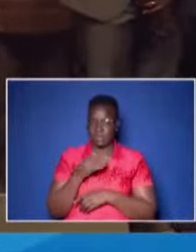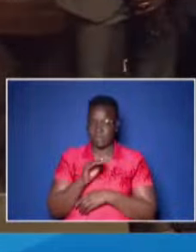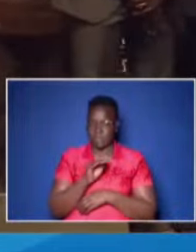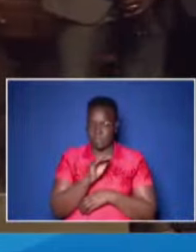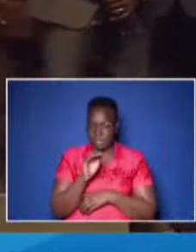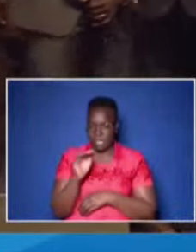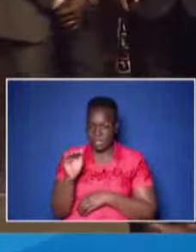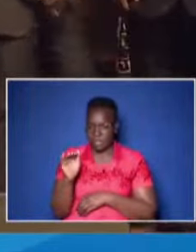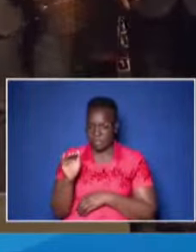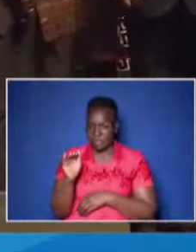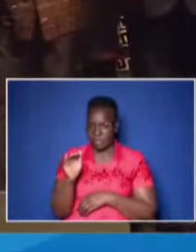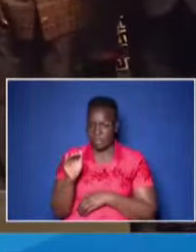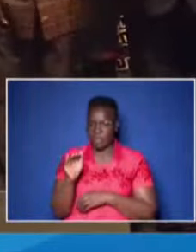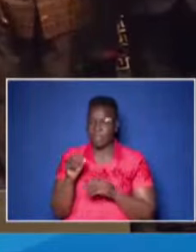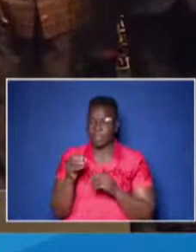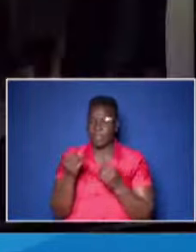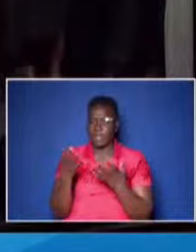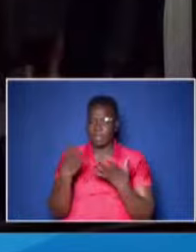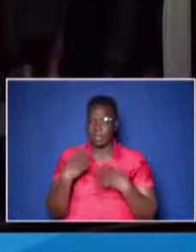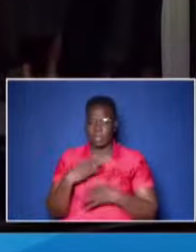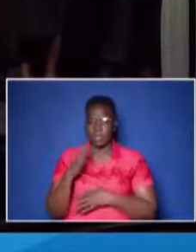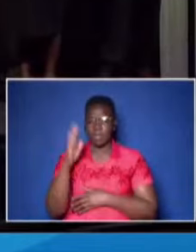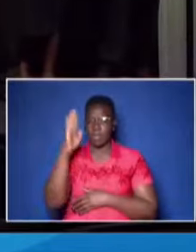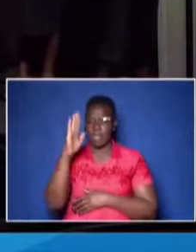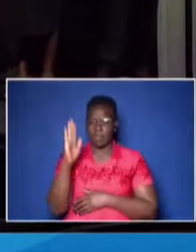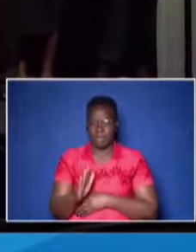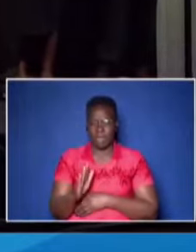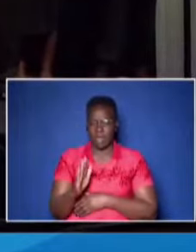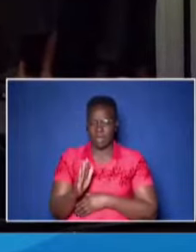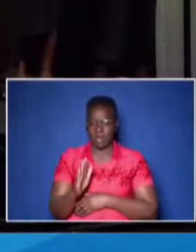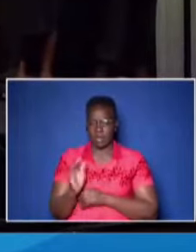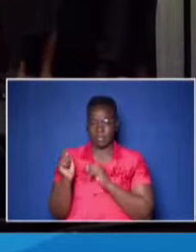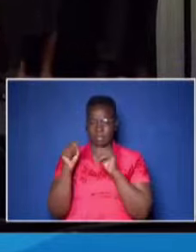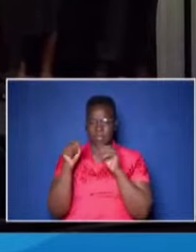you how many have never been to the Holy